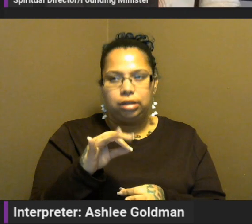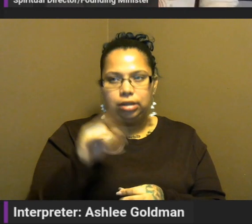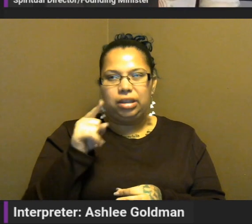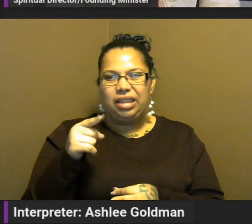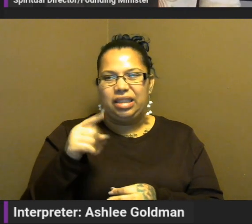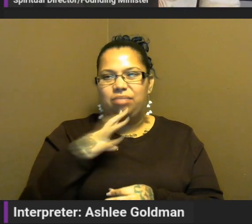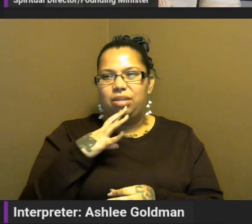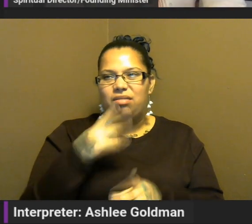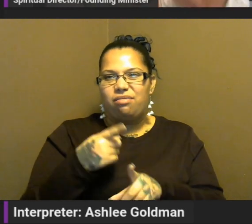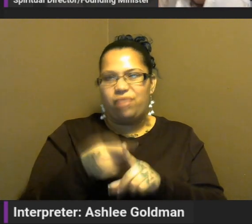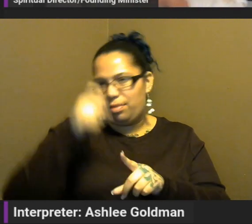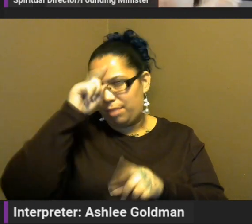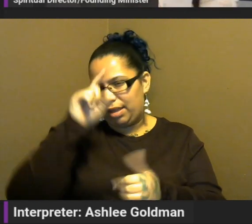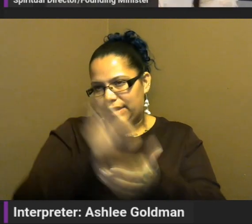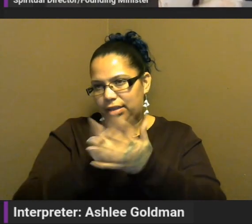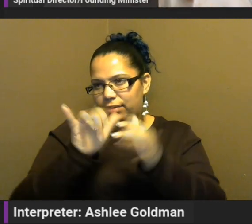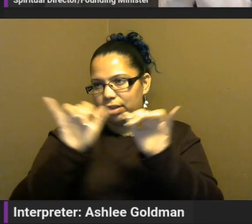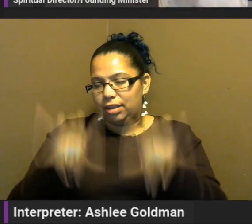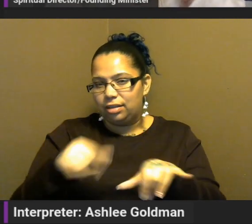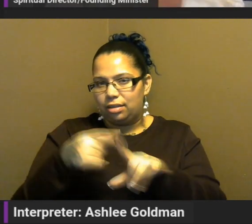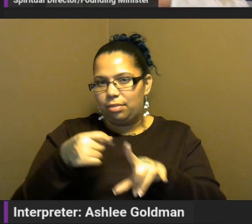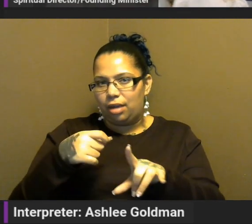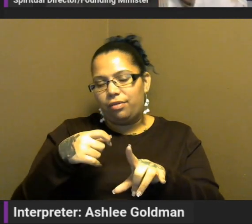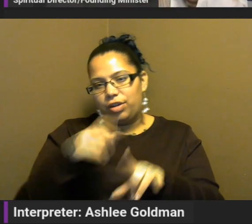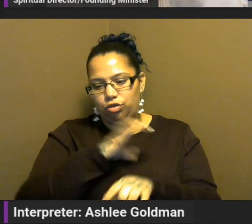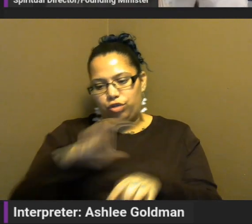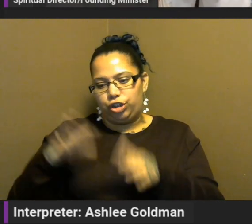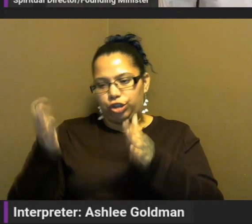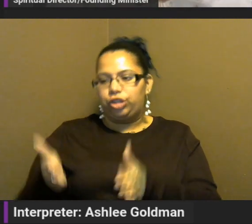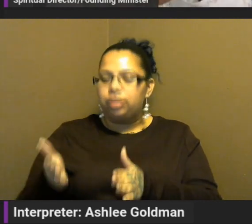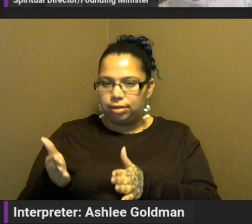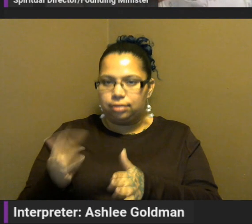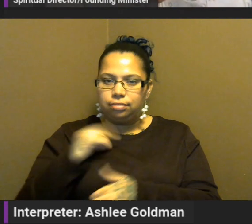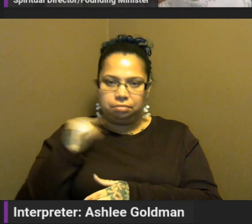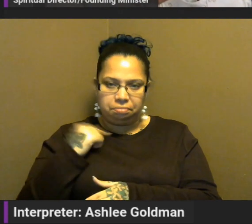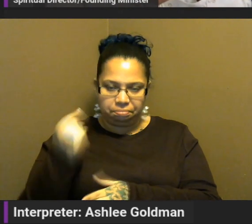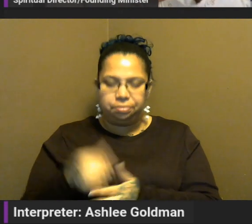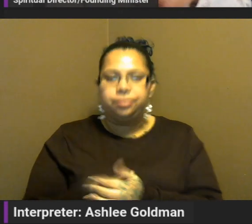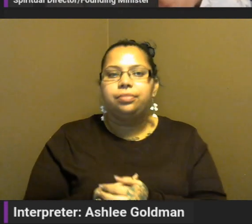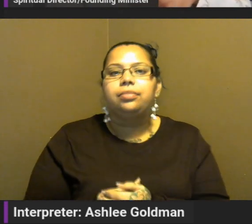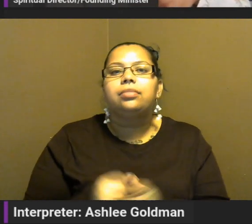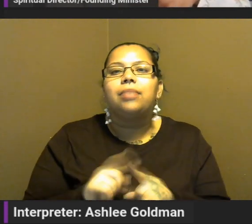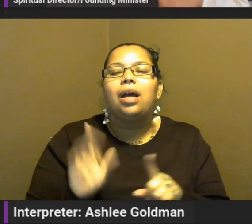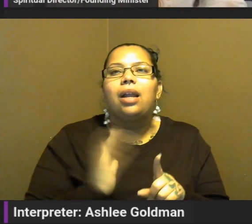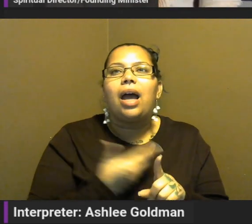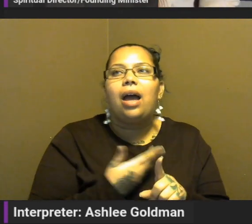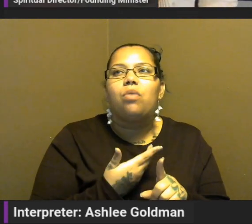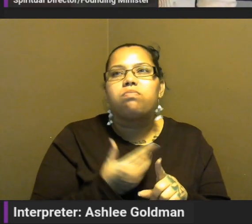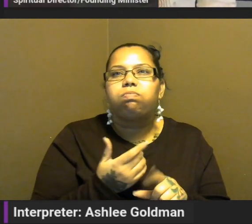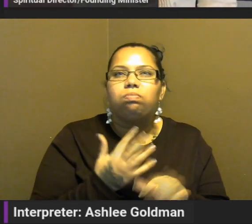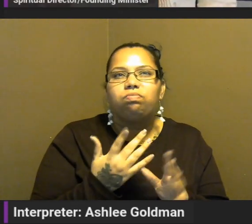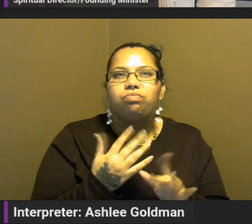minister. So our invitation within New Thought, and specifically within religious science, science of mind and spirit,